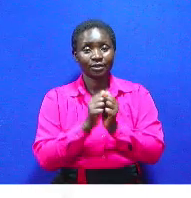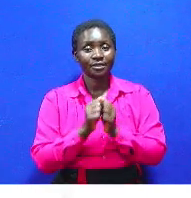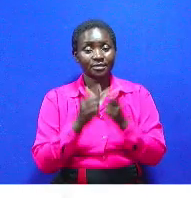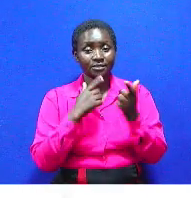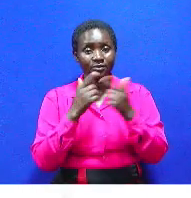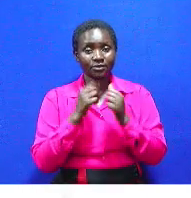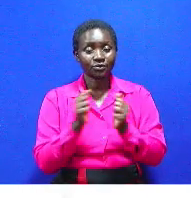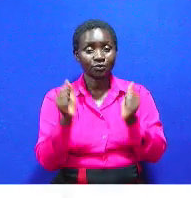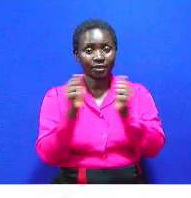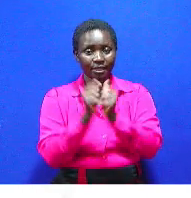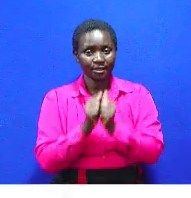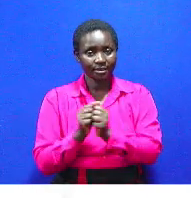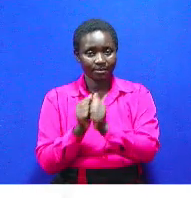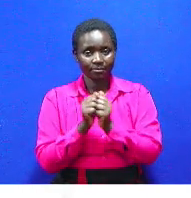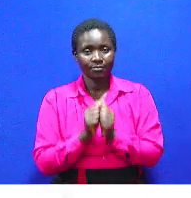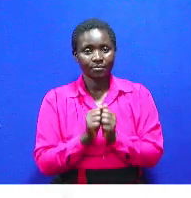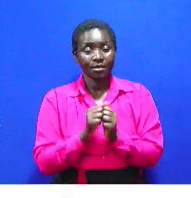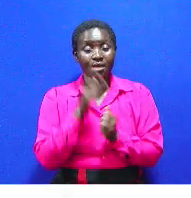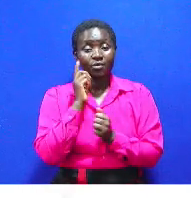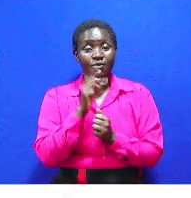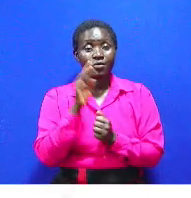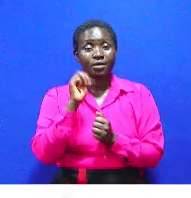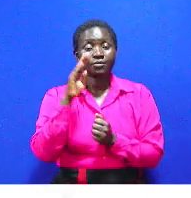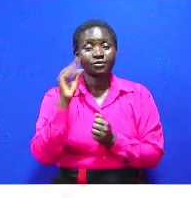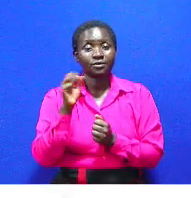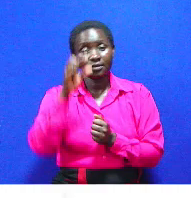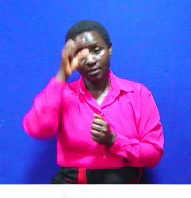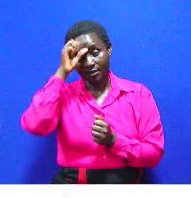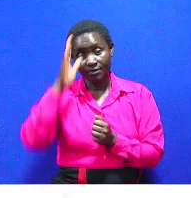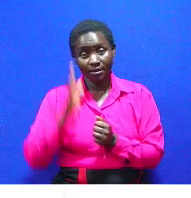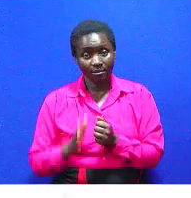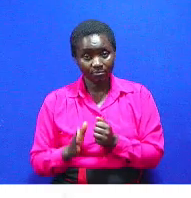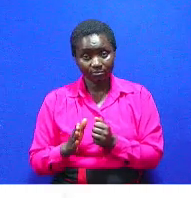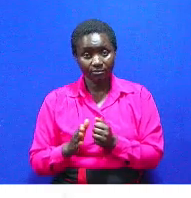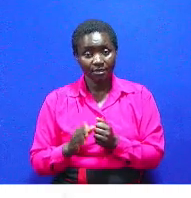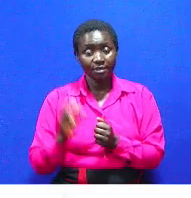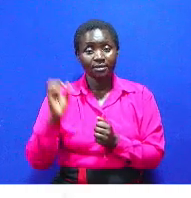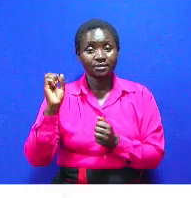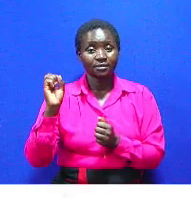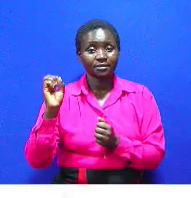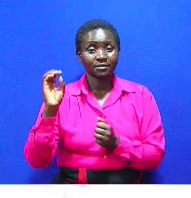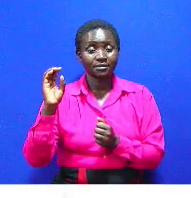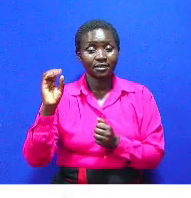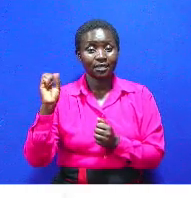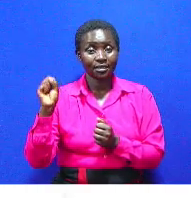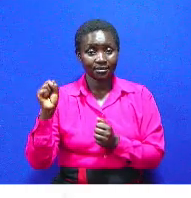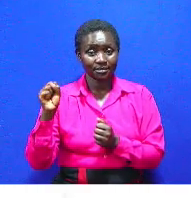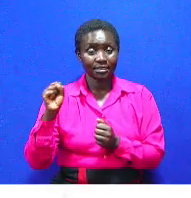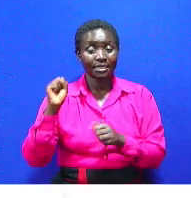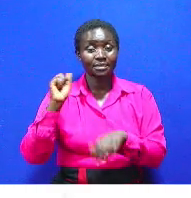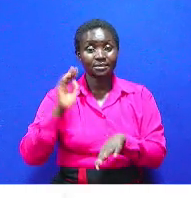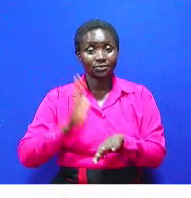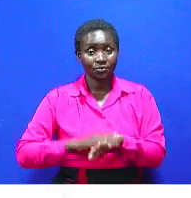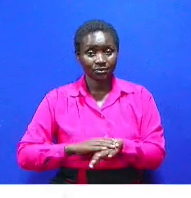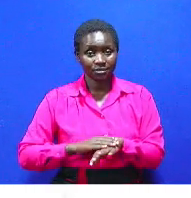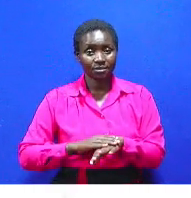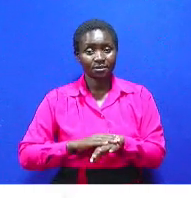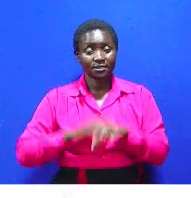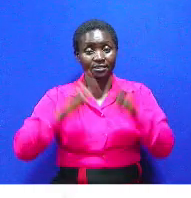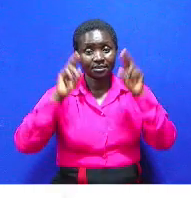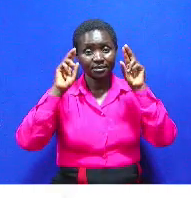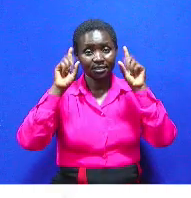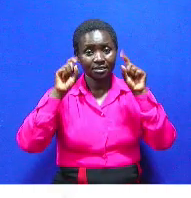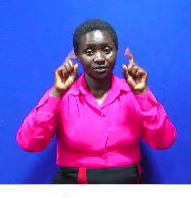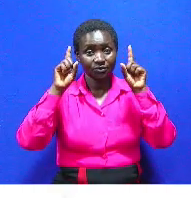Aquanamo. I have an MCA, I have a governor, I have a CS. Now we are a Kobabuya, I can move the issues,